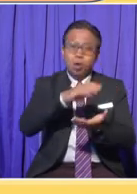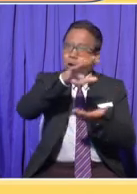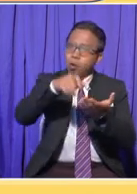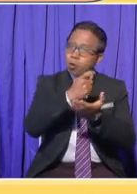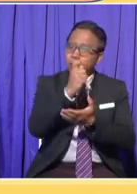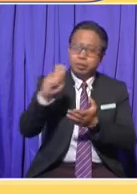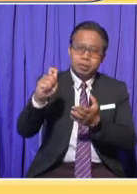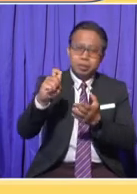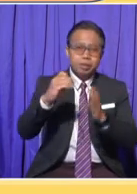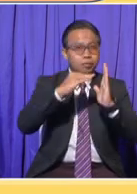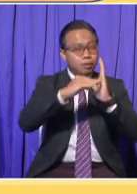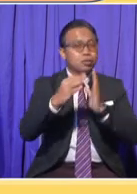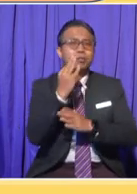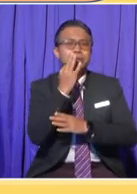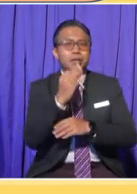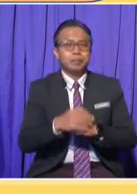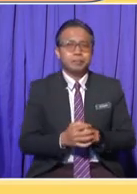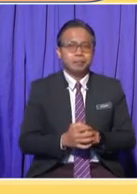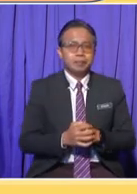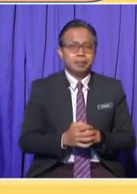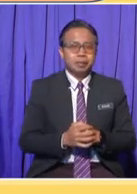the improper fractions.